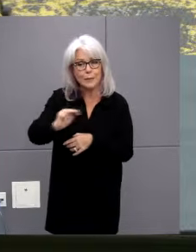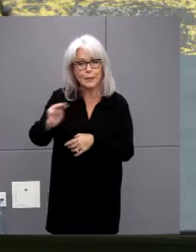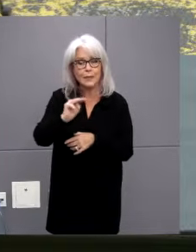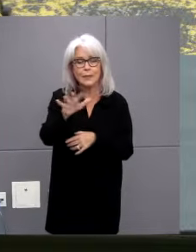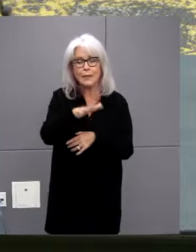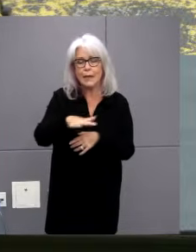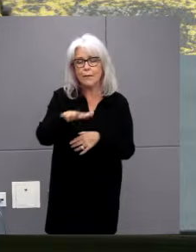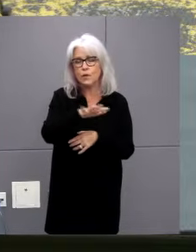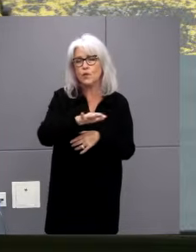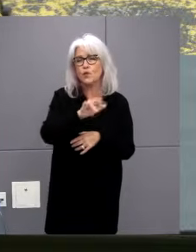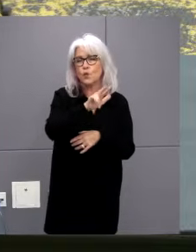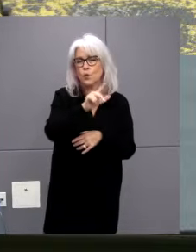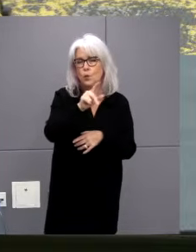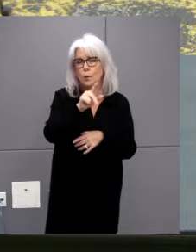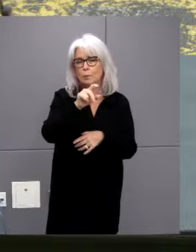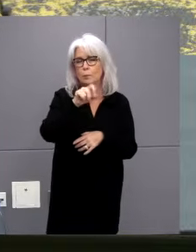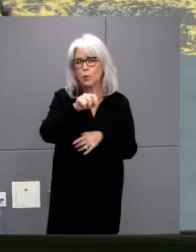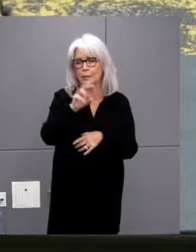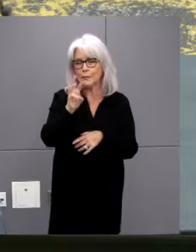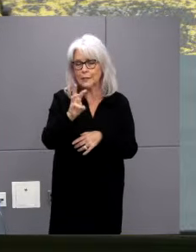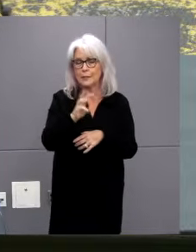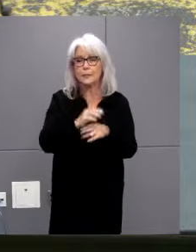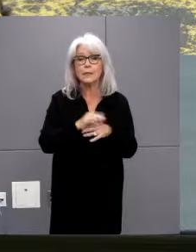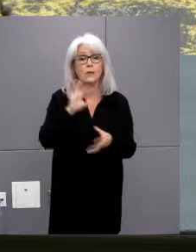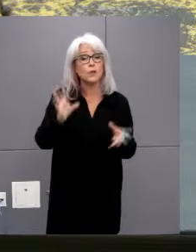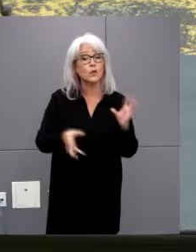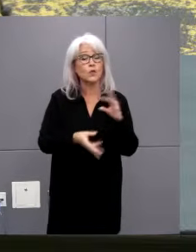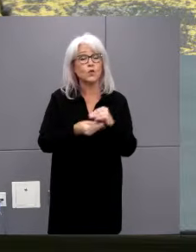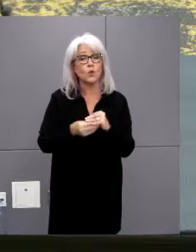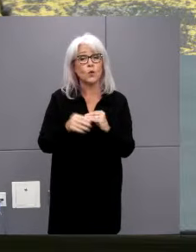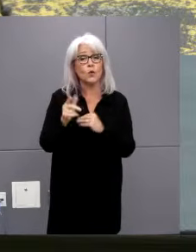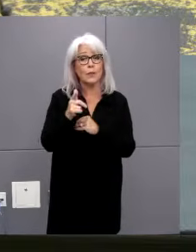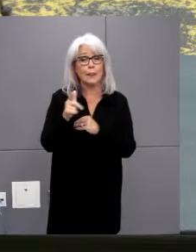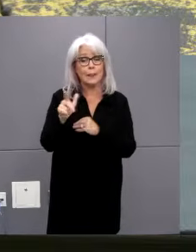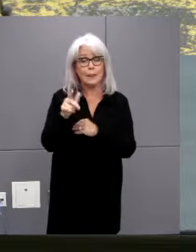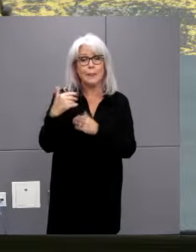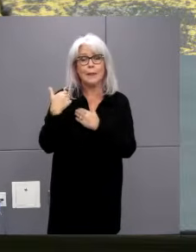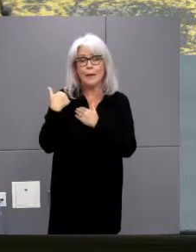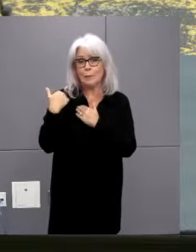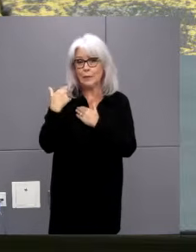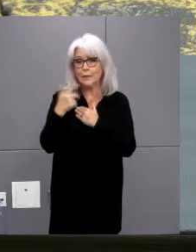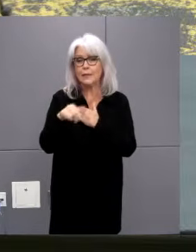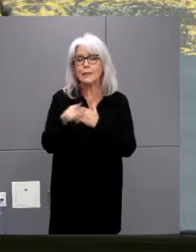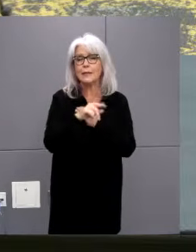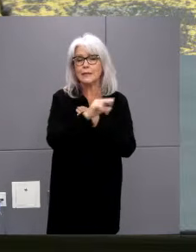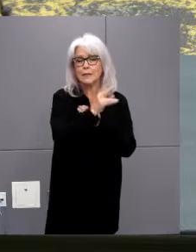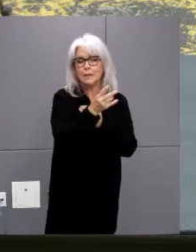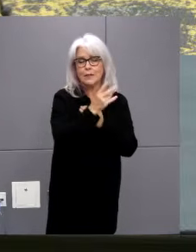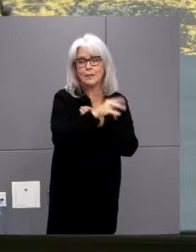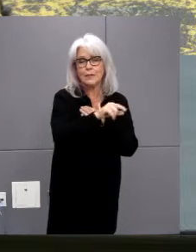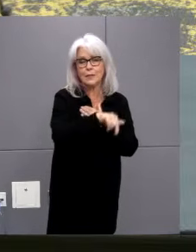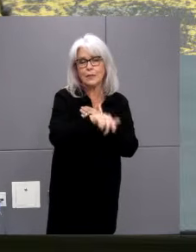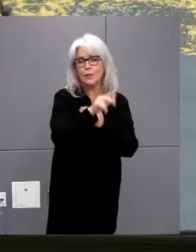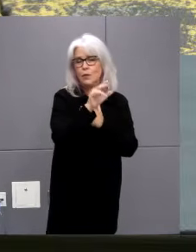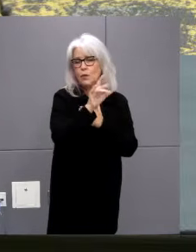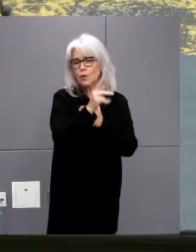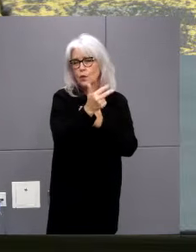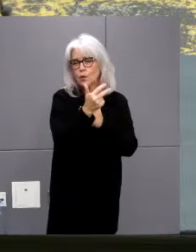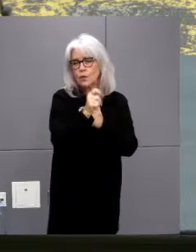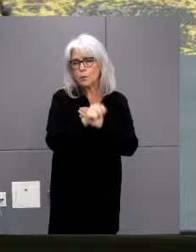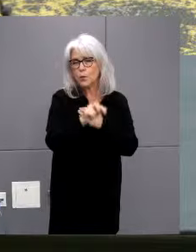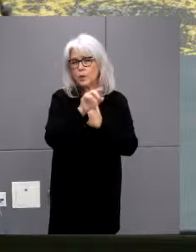41.6, rounded. Total liabilities, 17 in April 26, 13.3 in April 2025,